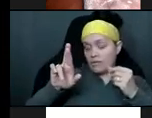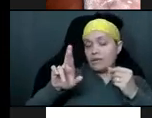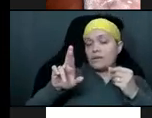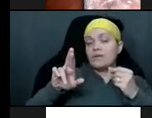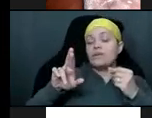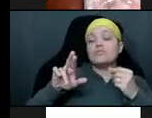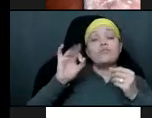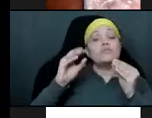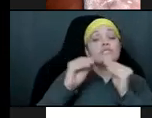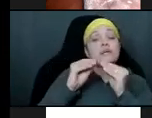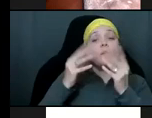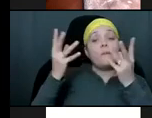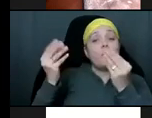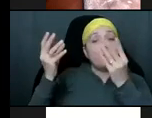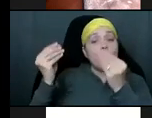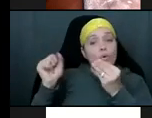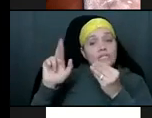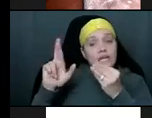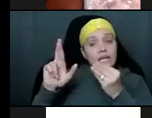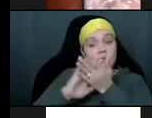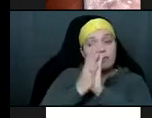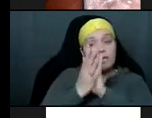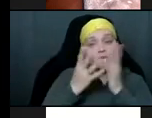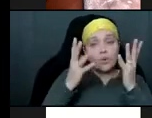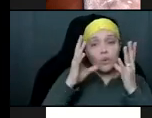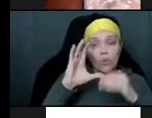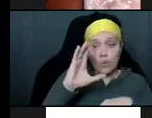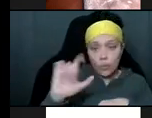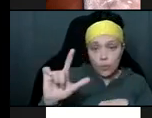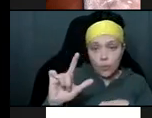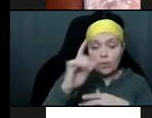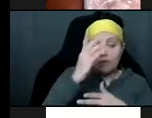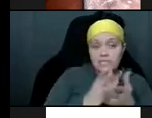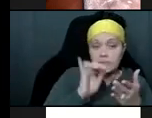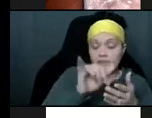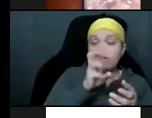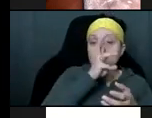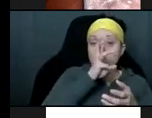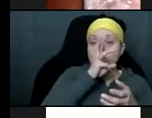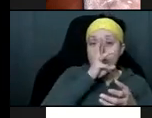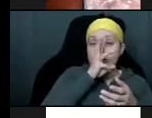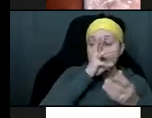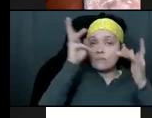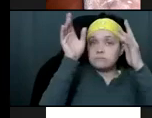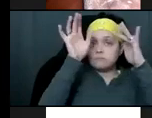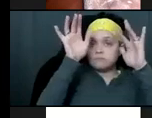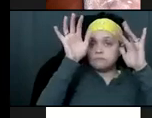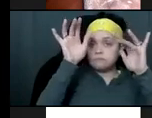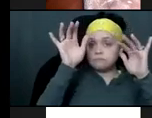you take moist air and you cool it down, some of that water vapor in the air